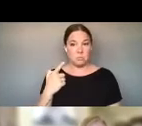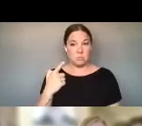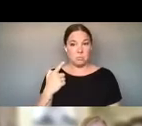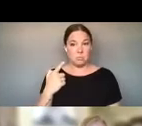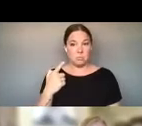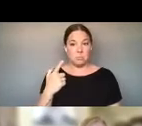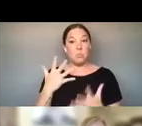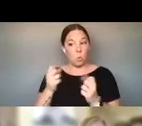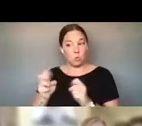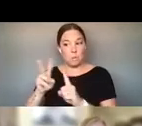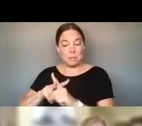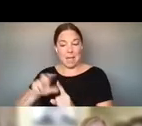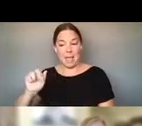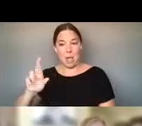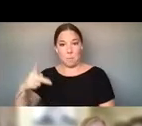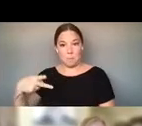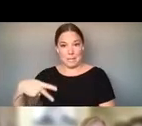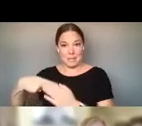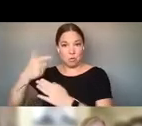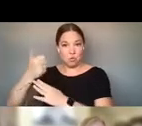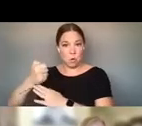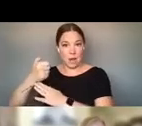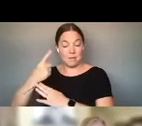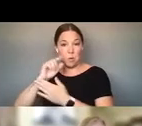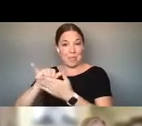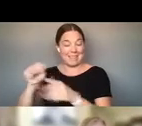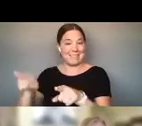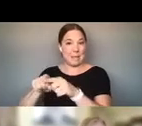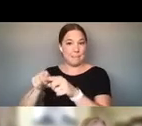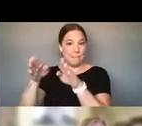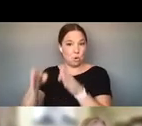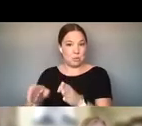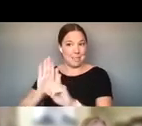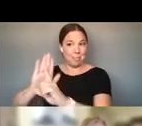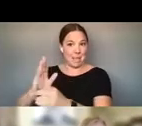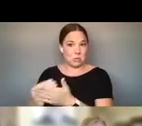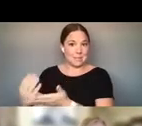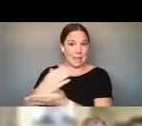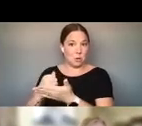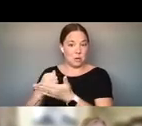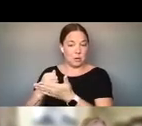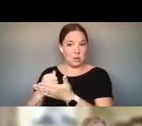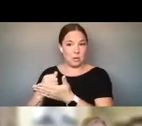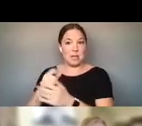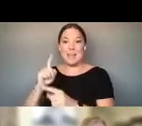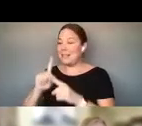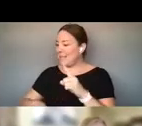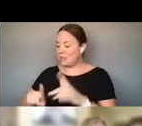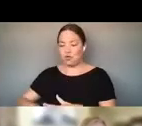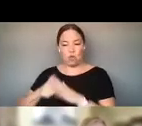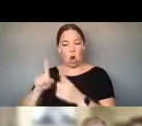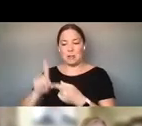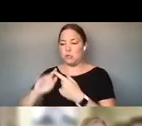you want to apply for an ARP grant for that same person salary. The ARP grant can't start until January 1st